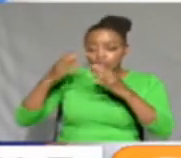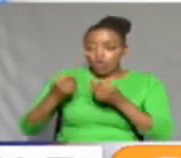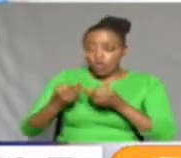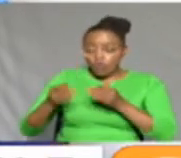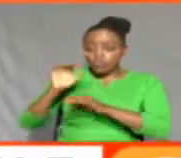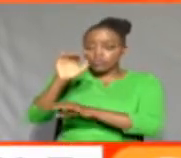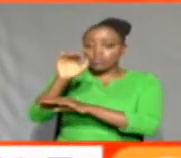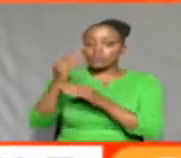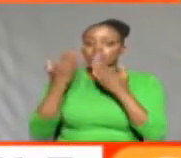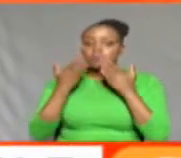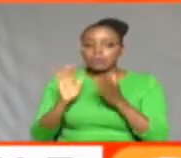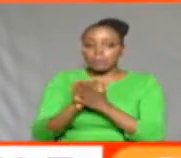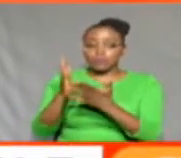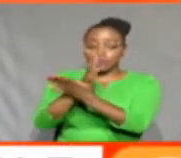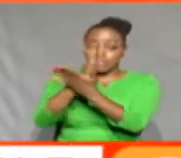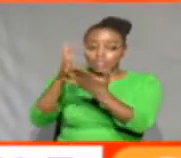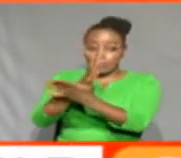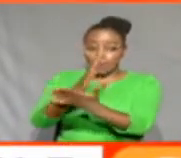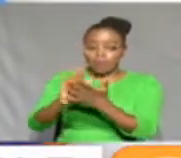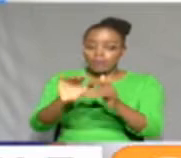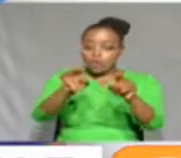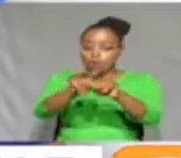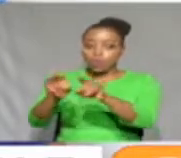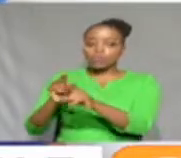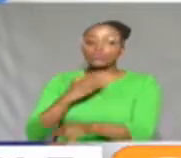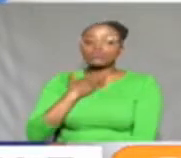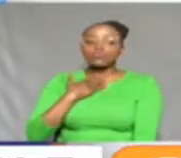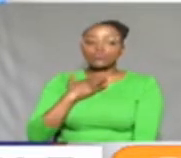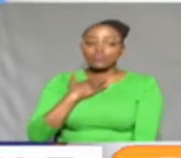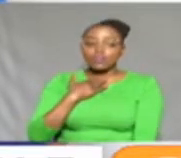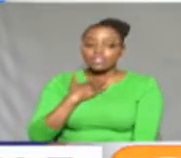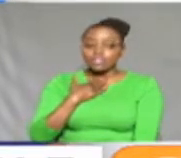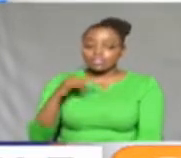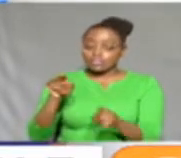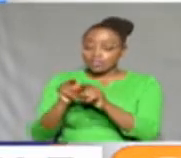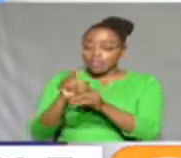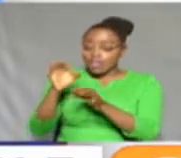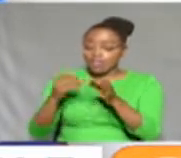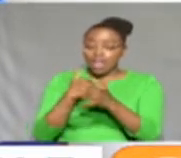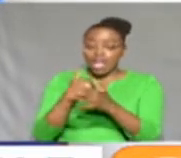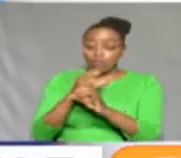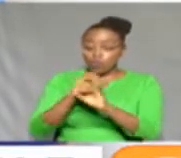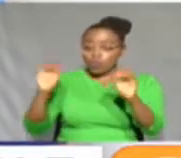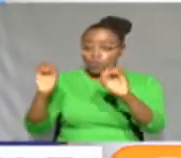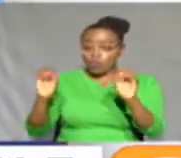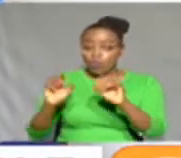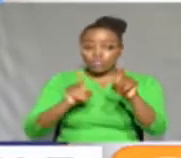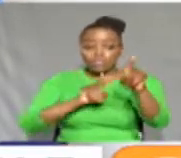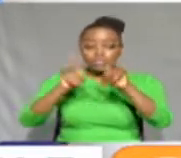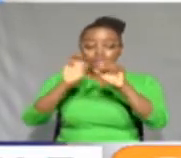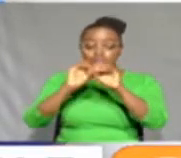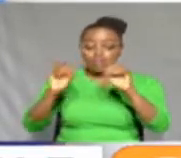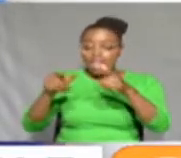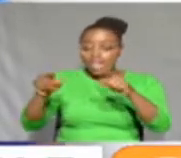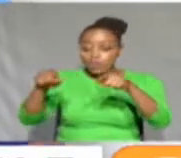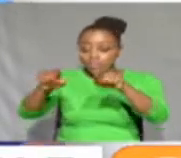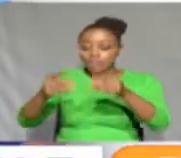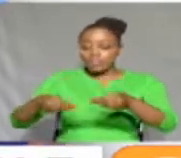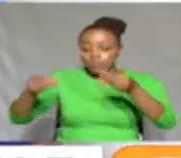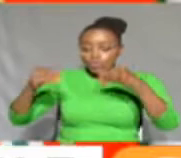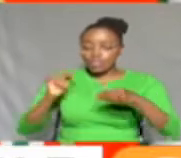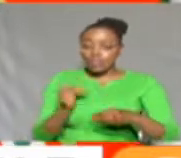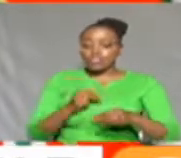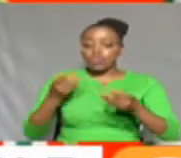official request to the department, we also want them to make, in case there is no trip, let them give us an